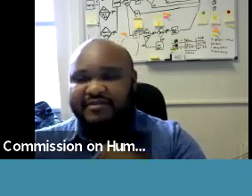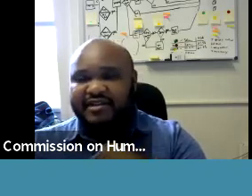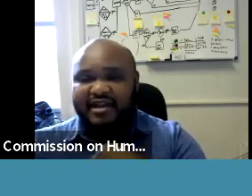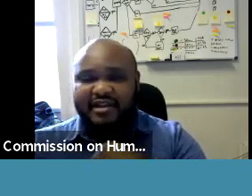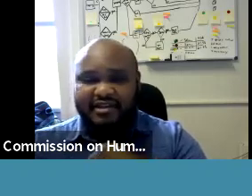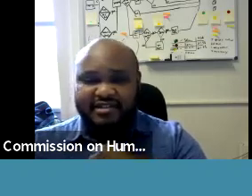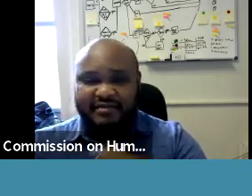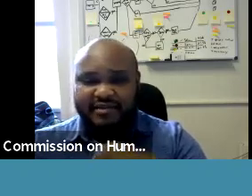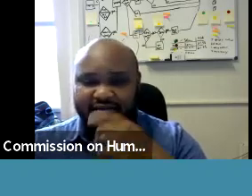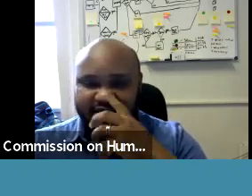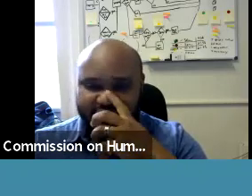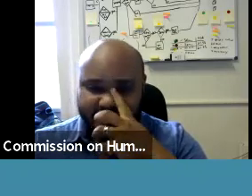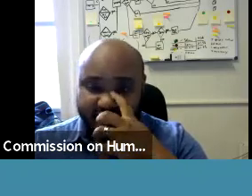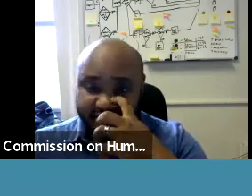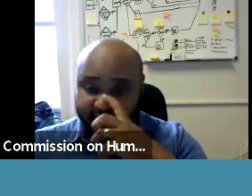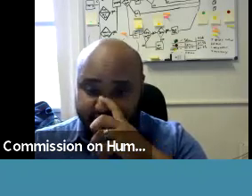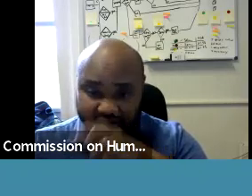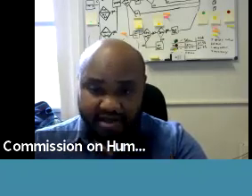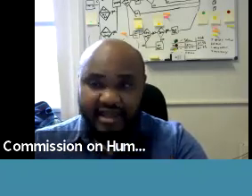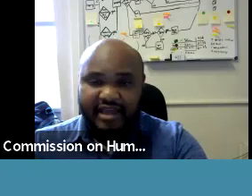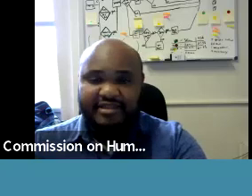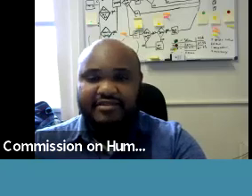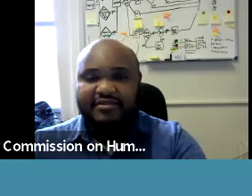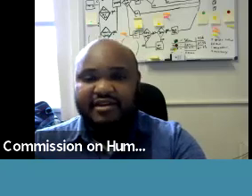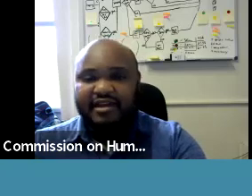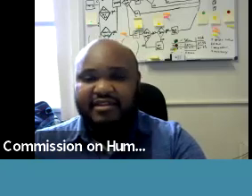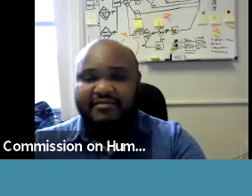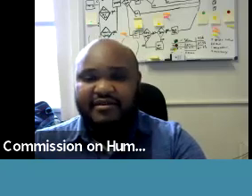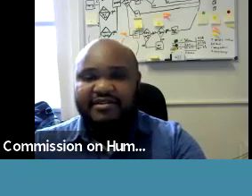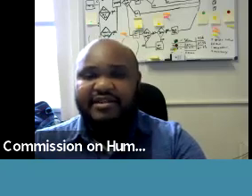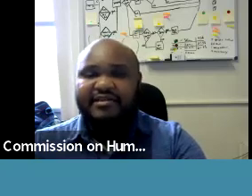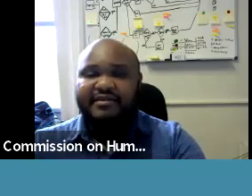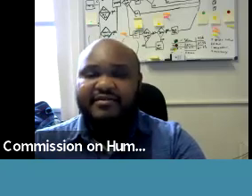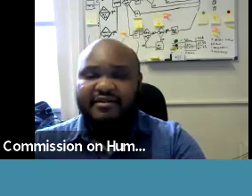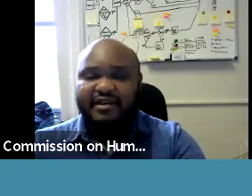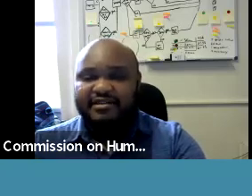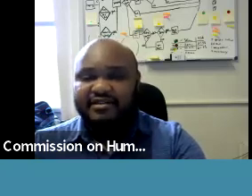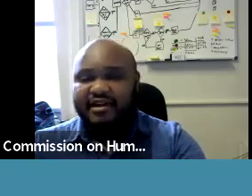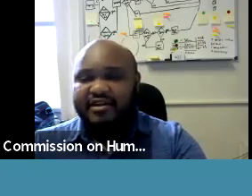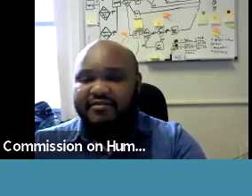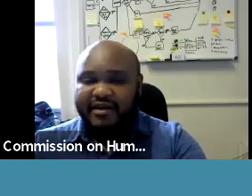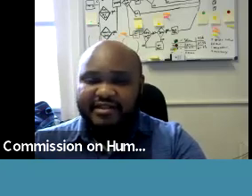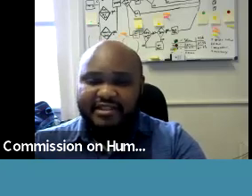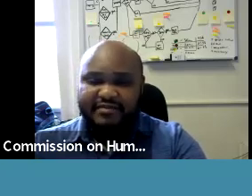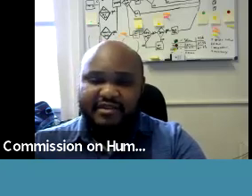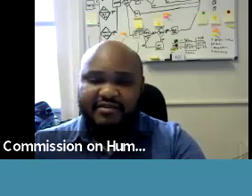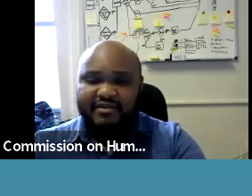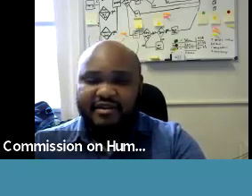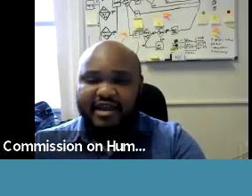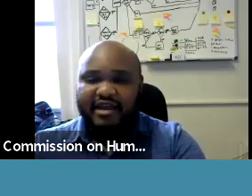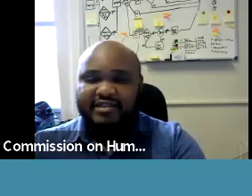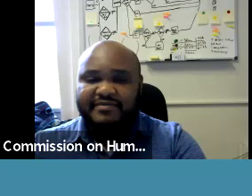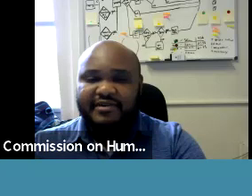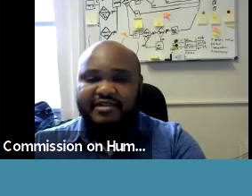Tracy Baton, LSW, is a licensed social worker, a historian, anthropologist, and community organizer who practices with youth